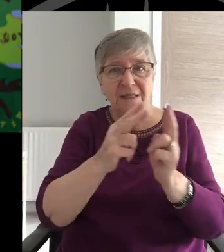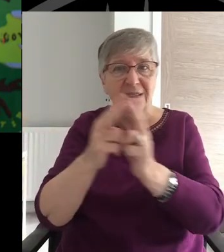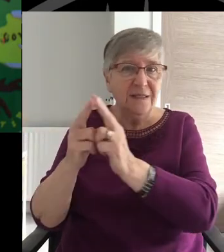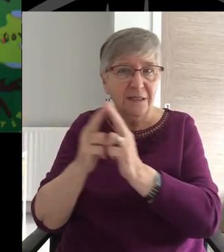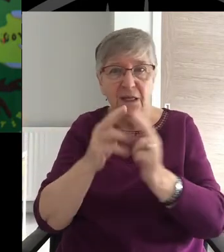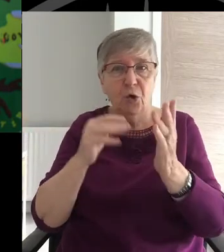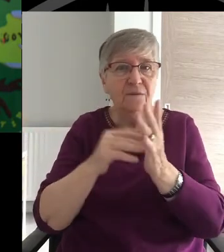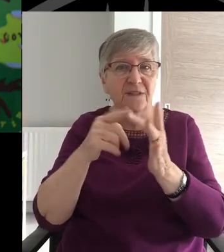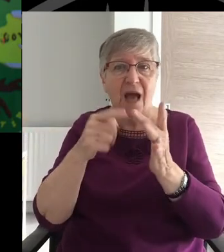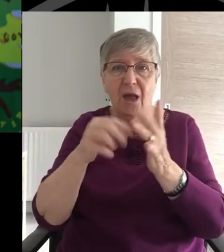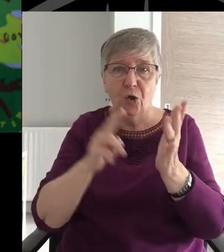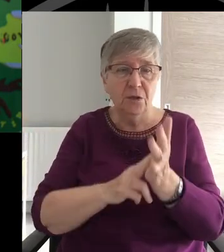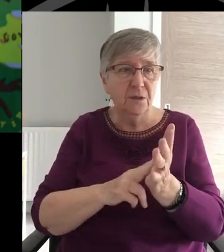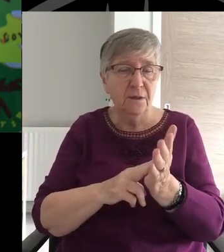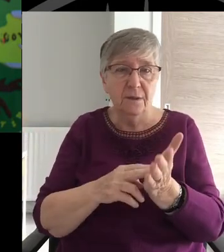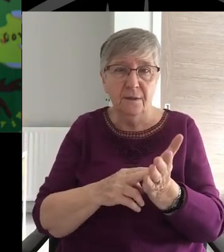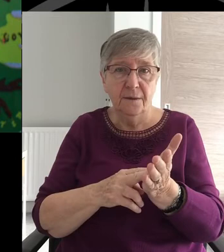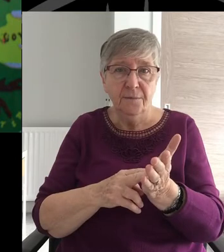Zion.